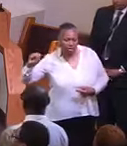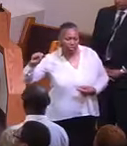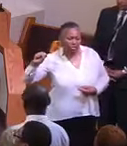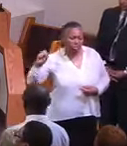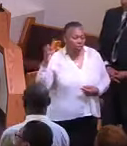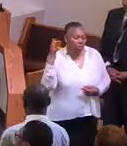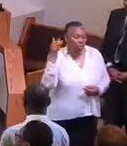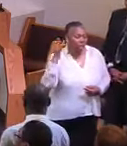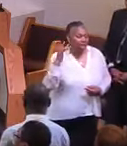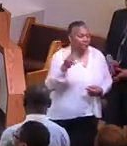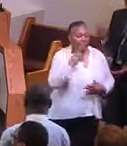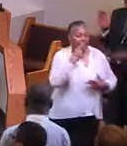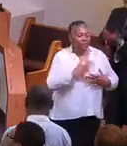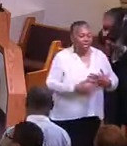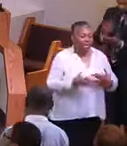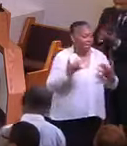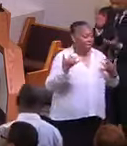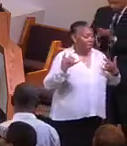still